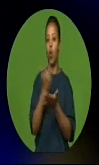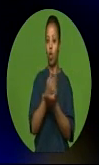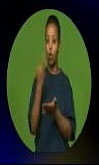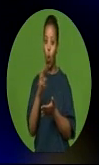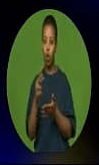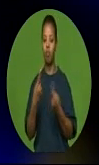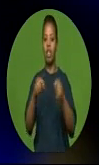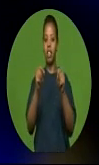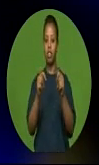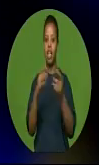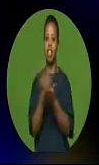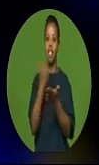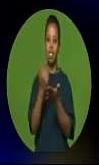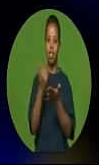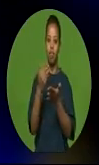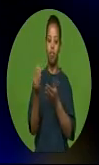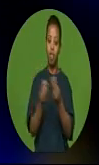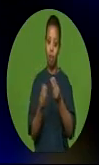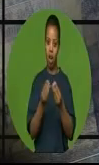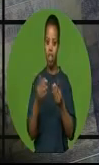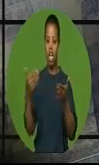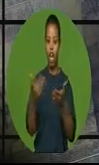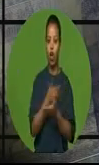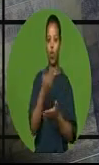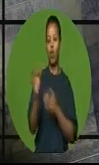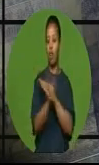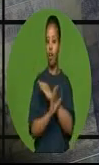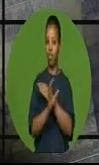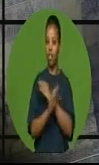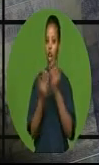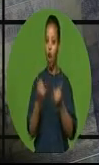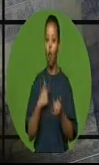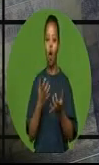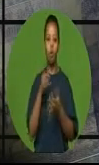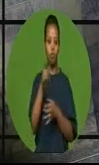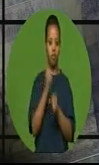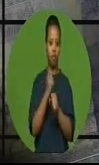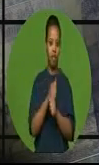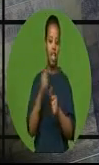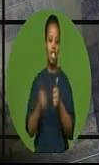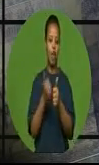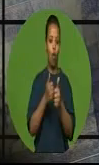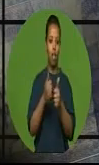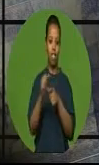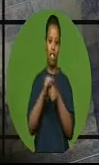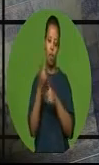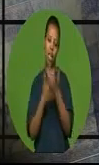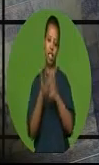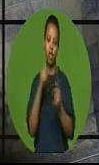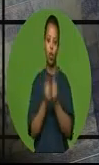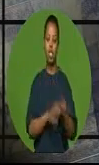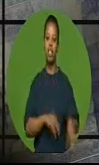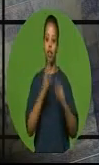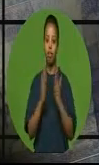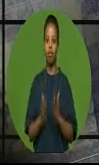or tests the market in a new country. Now I want you to do the following exercise by discussing with the